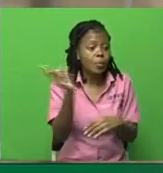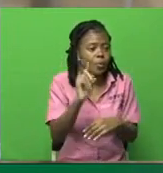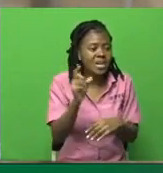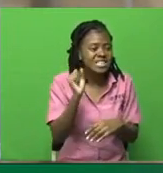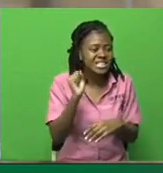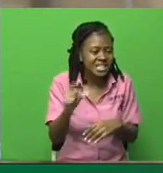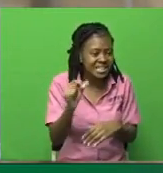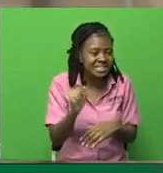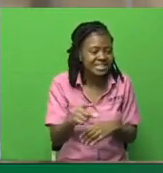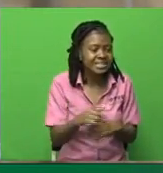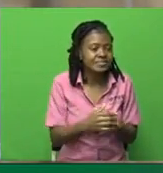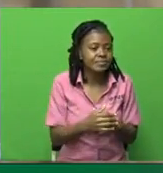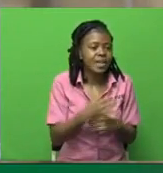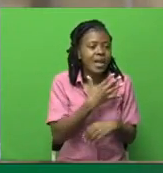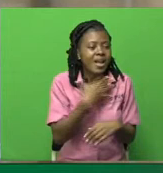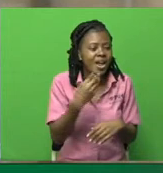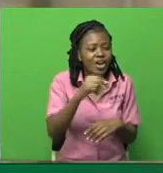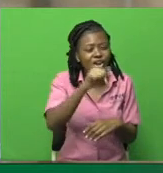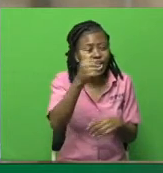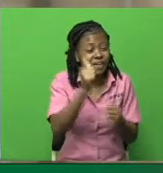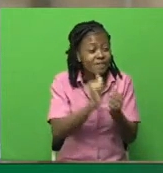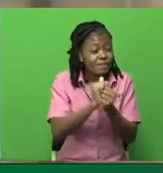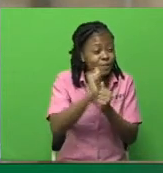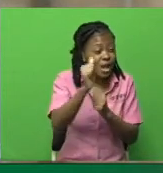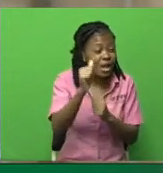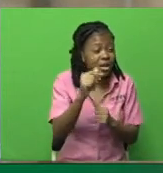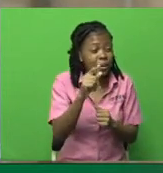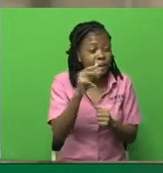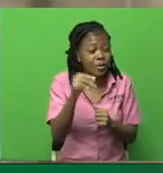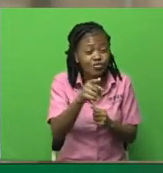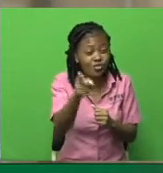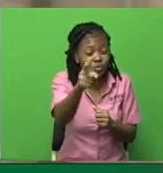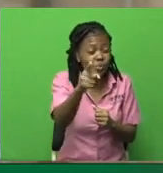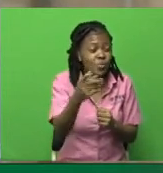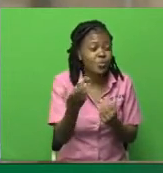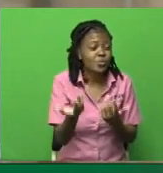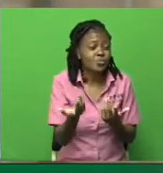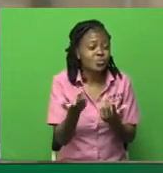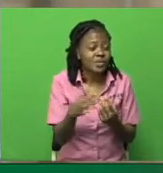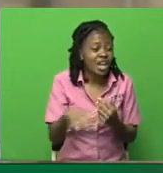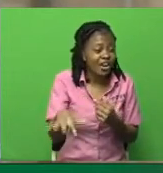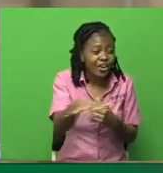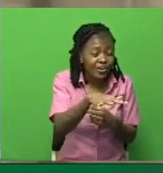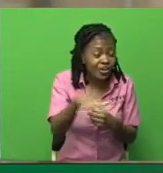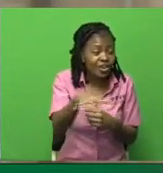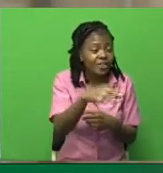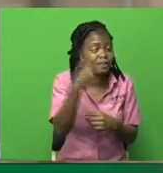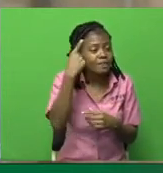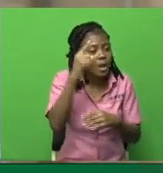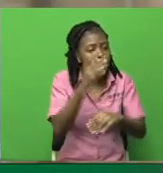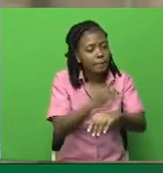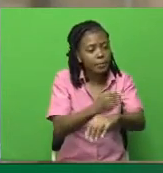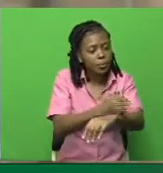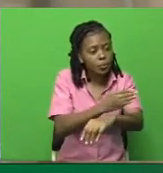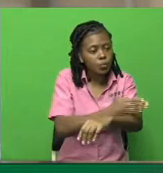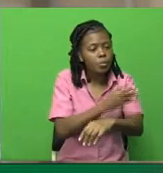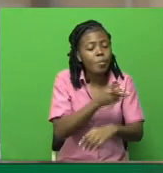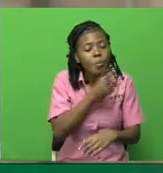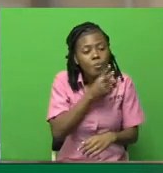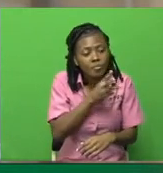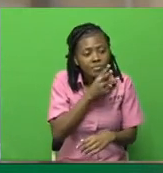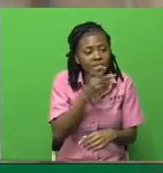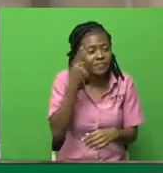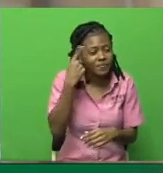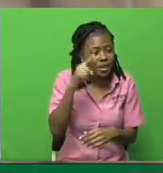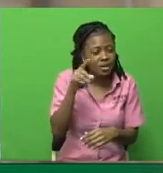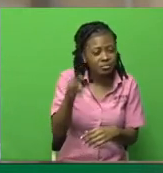in the Ravin Sab area in the mayaro area to increase and improve water supply to over 20